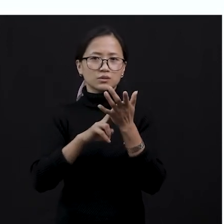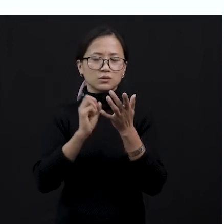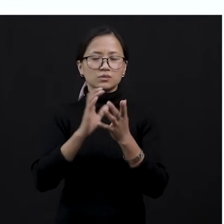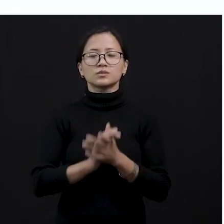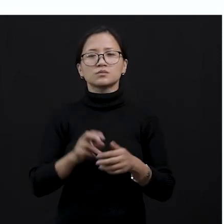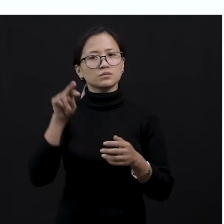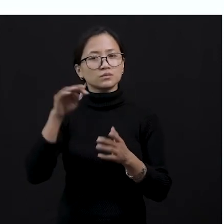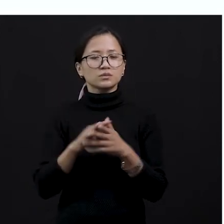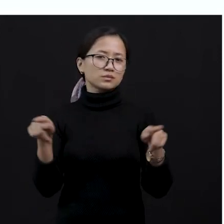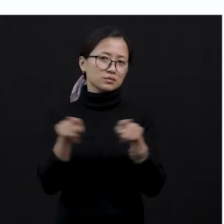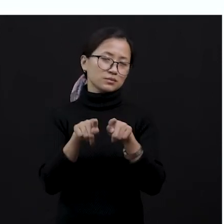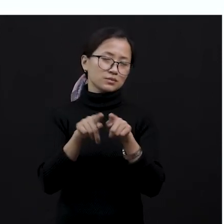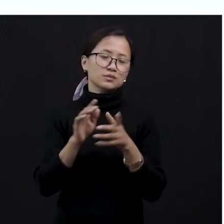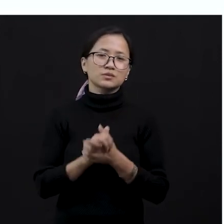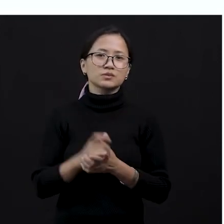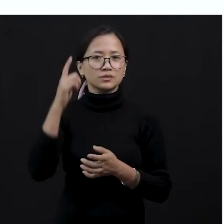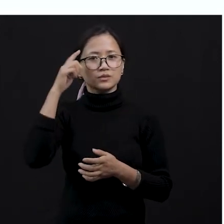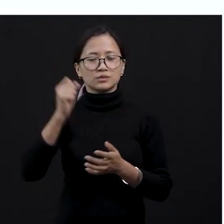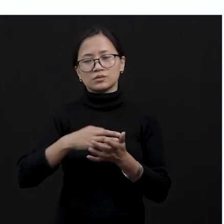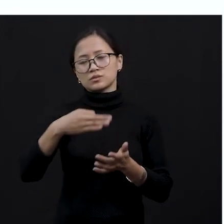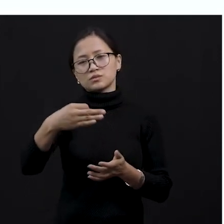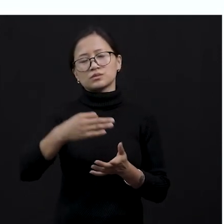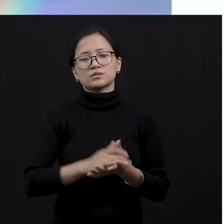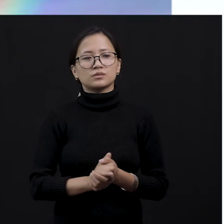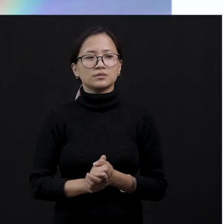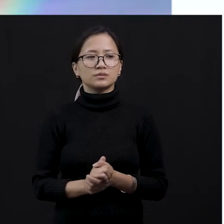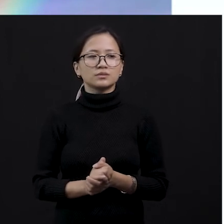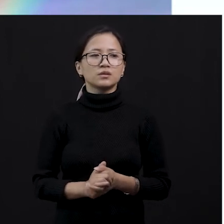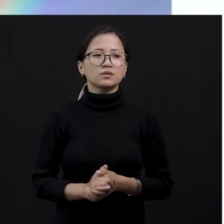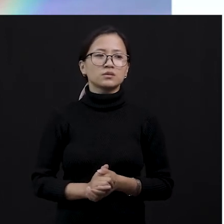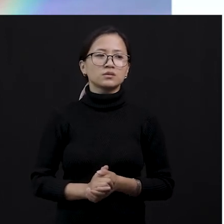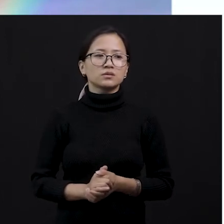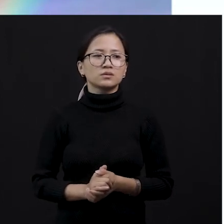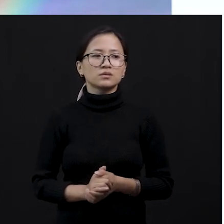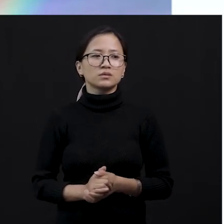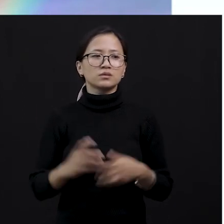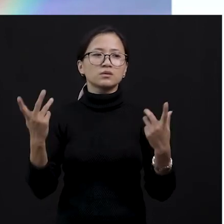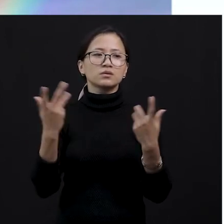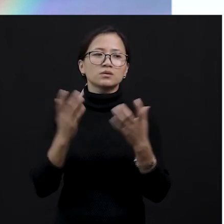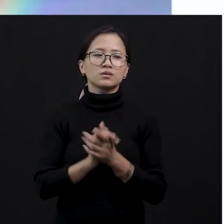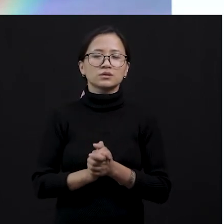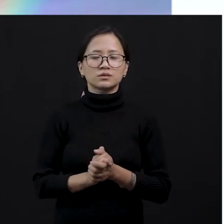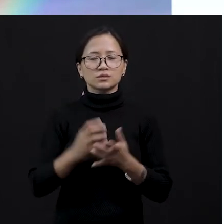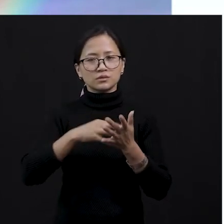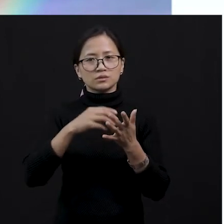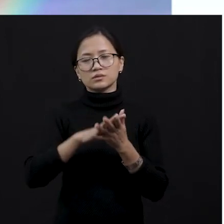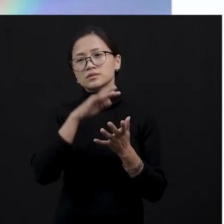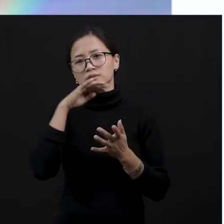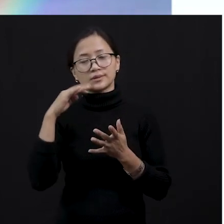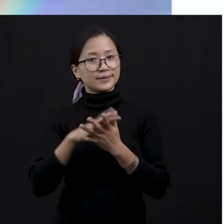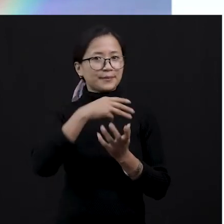same meaning as. We'll remember that in the future also. Okay, now how is a rainbow formed? See, we have all